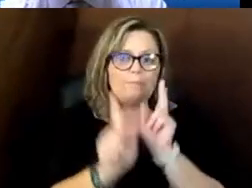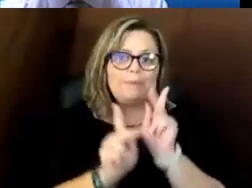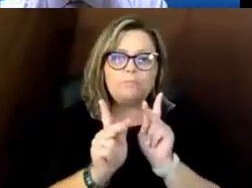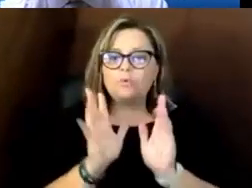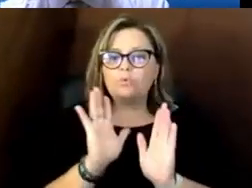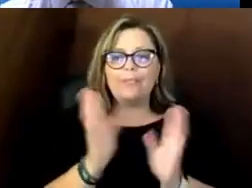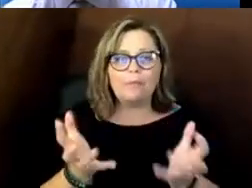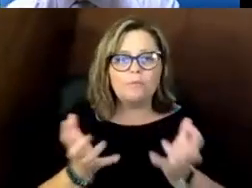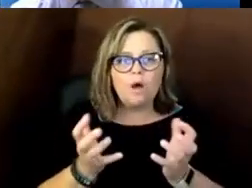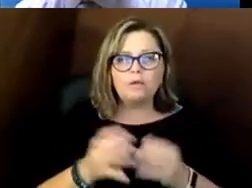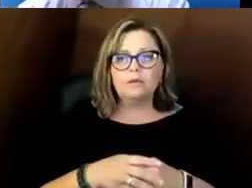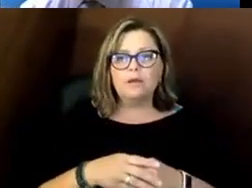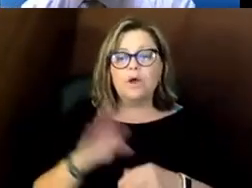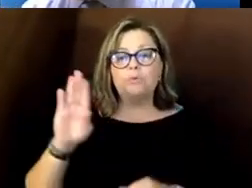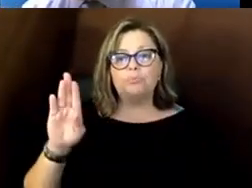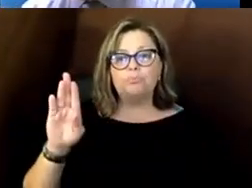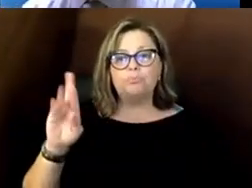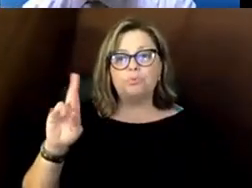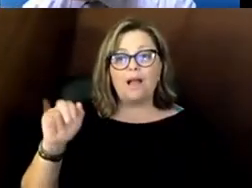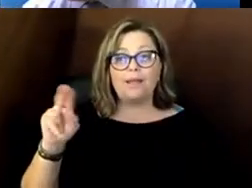Daly as a Republican guy, but